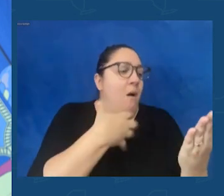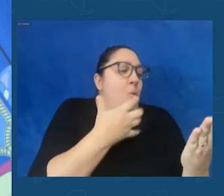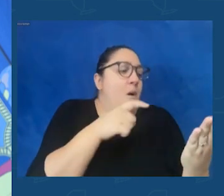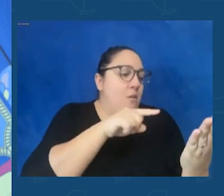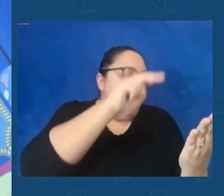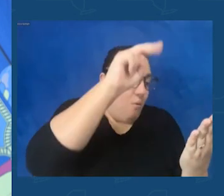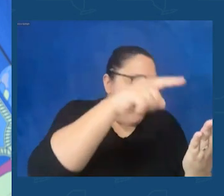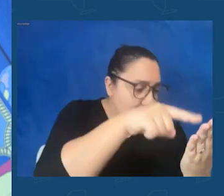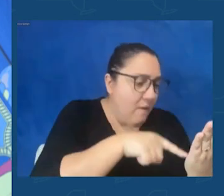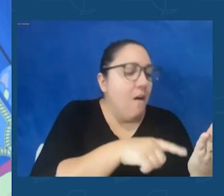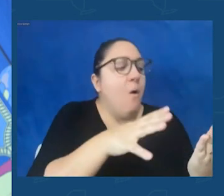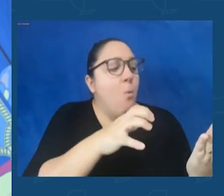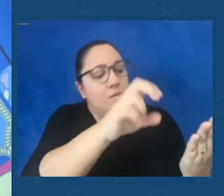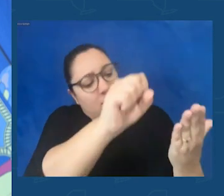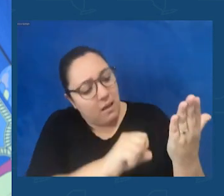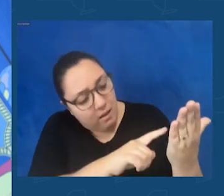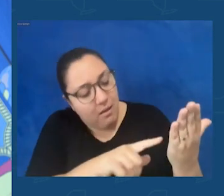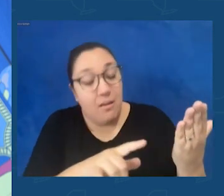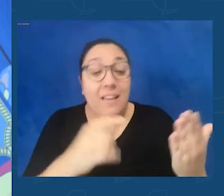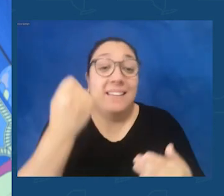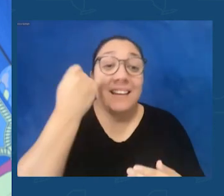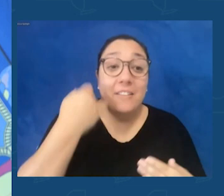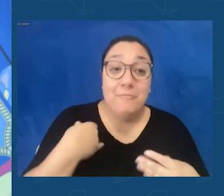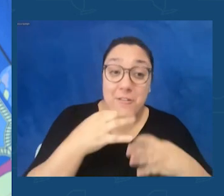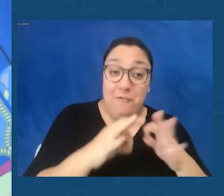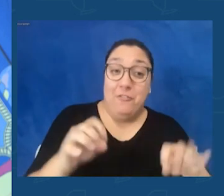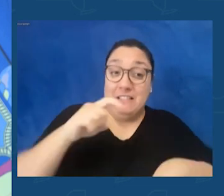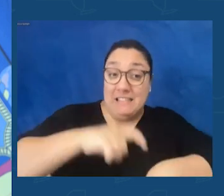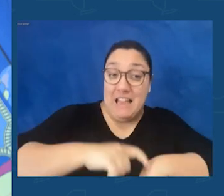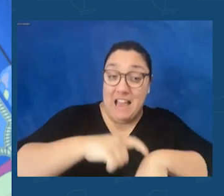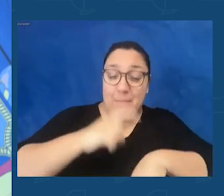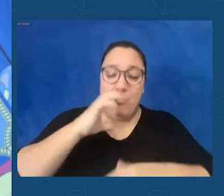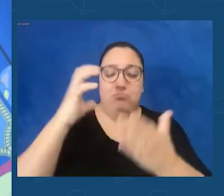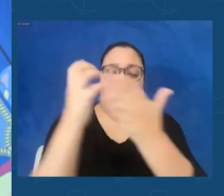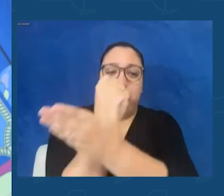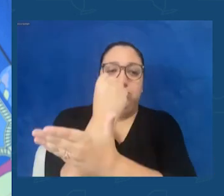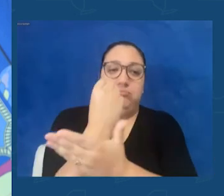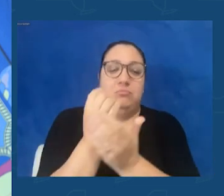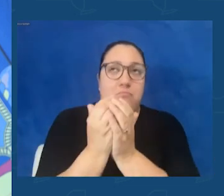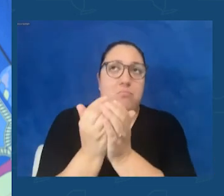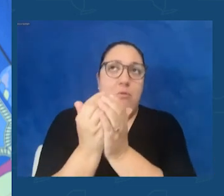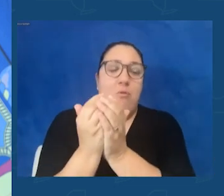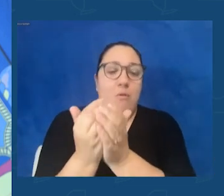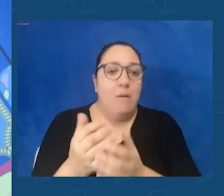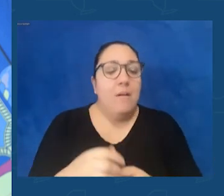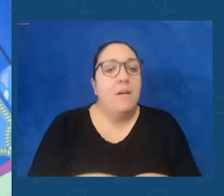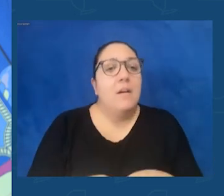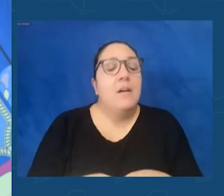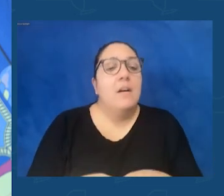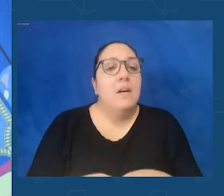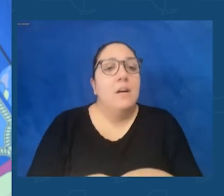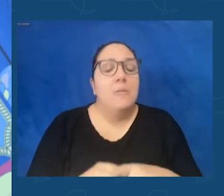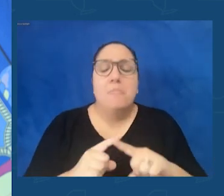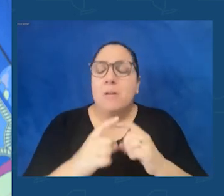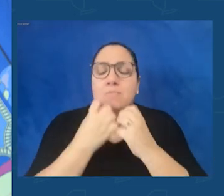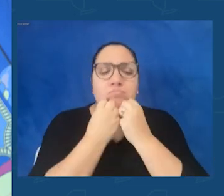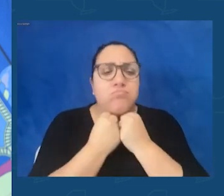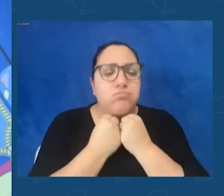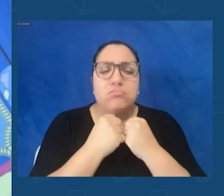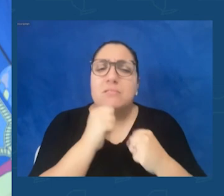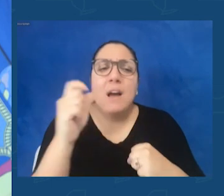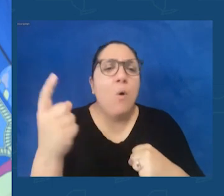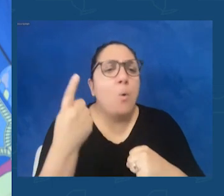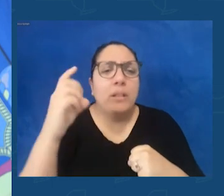free couple of days, I plan to do it. I'll probably have to leave the boat someplace, but I cherish this because it's not just what we're doing when we're on the canals, it's